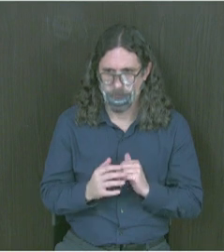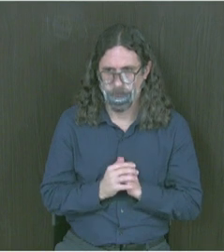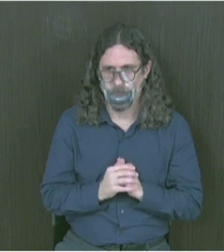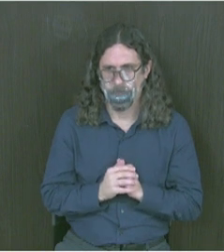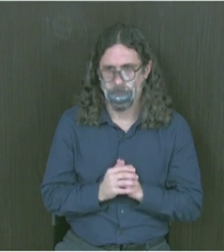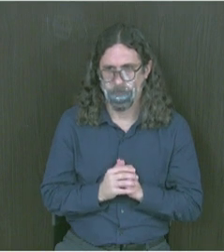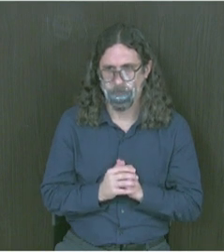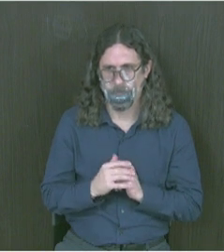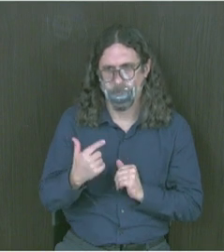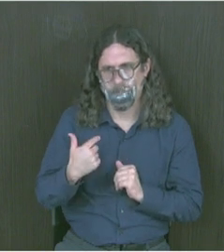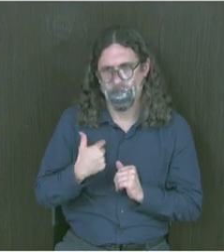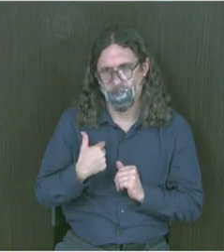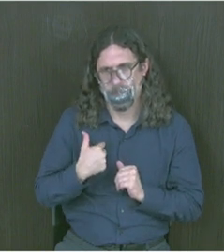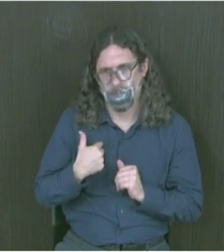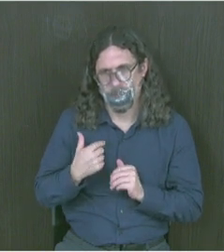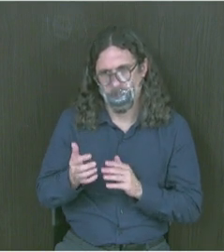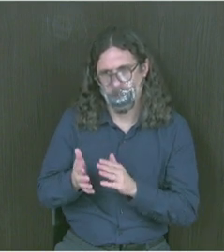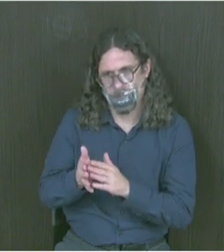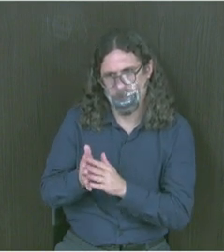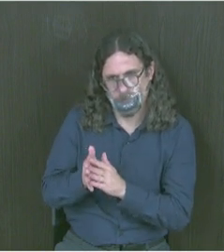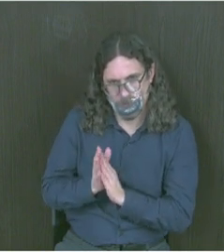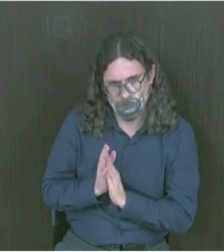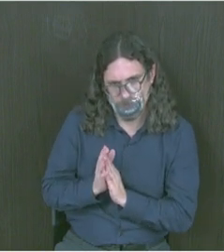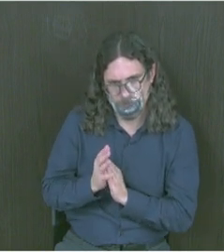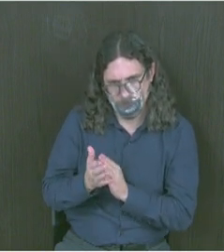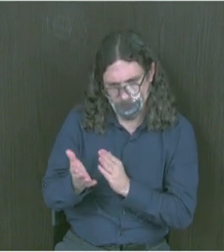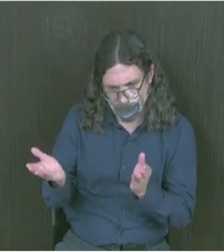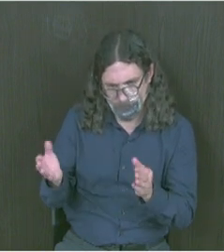exception report where the board has made its errors?